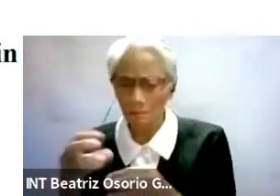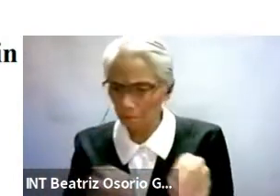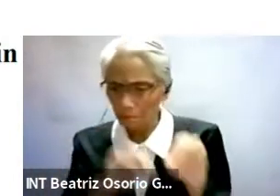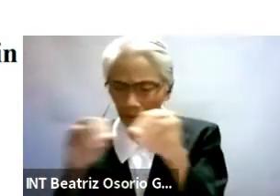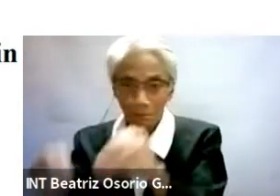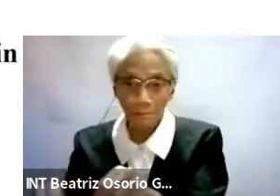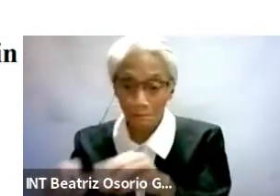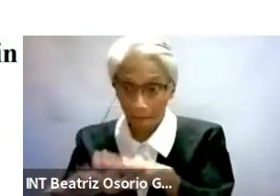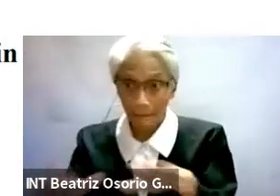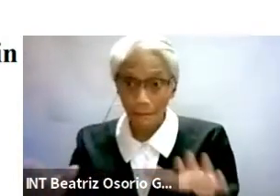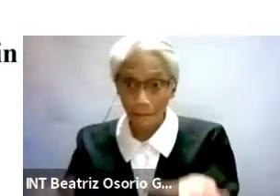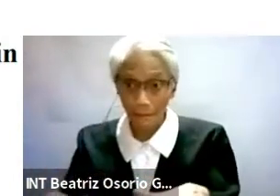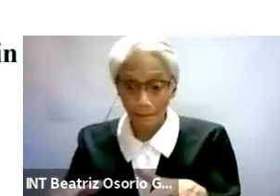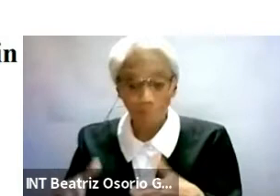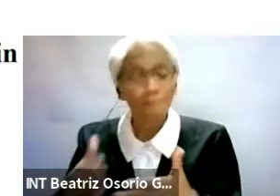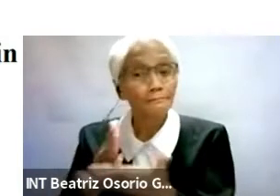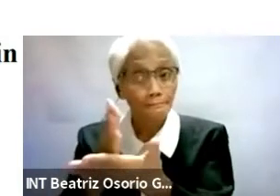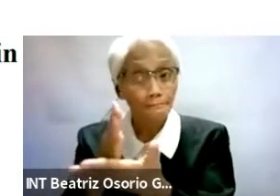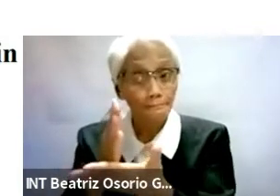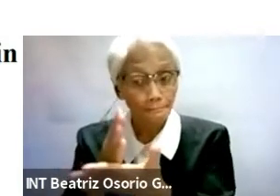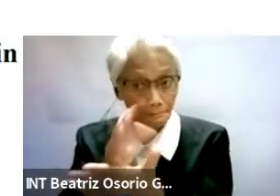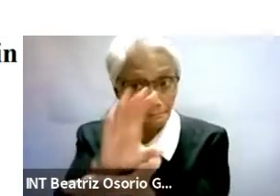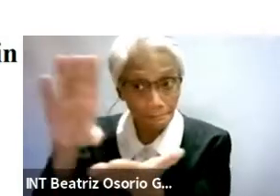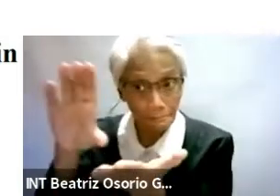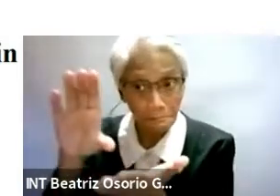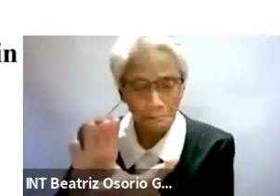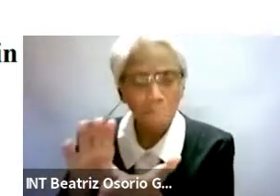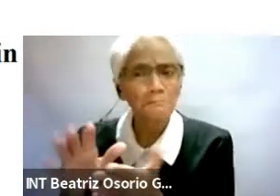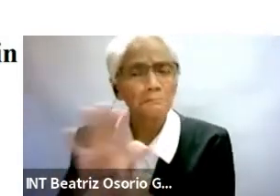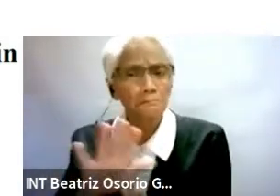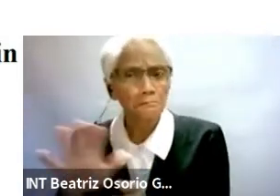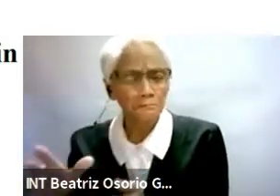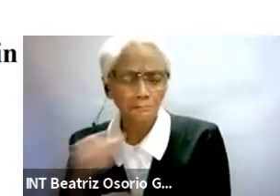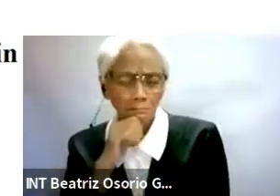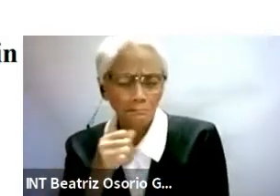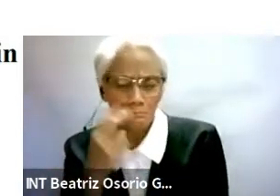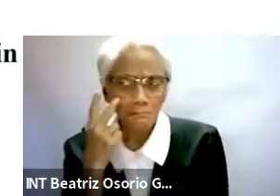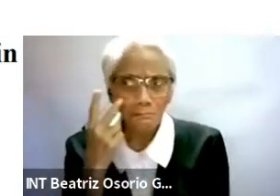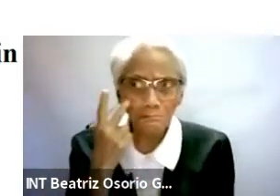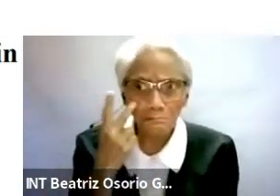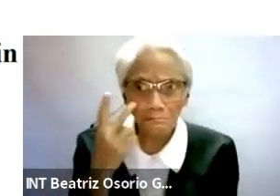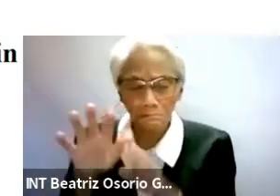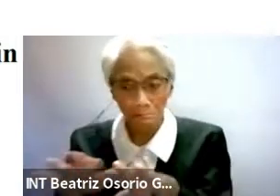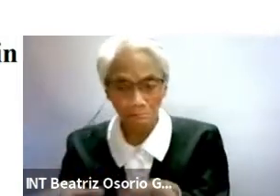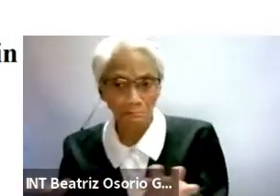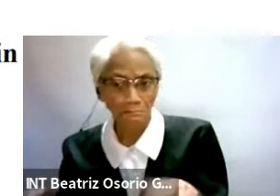rights at the heart of their business model, and not just see children as clients and